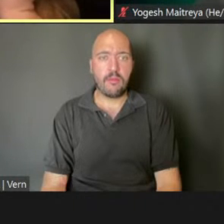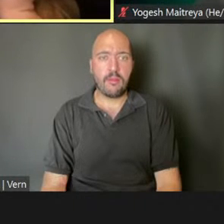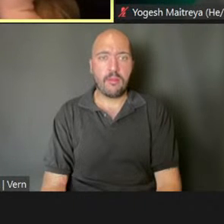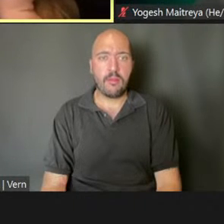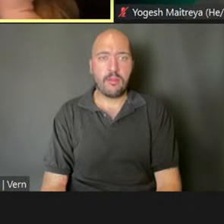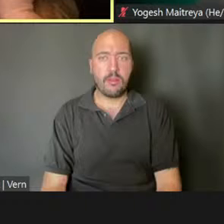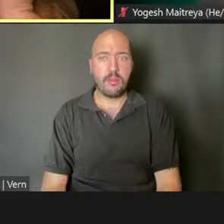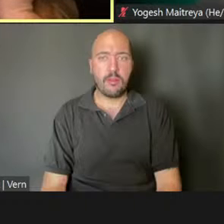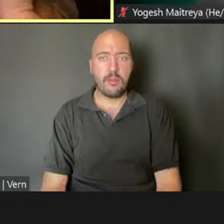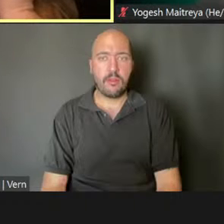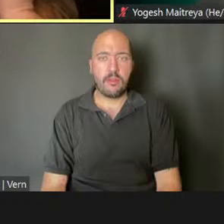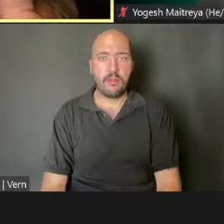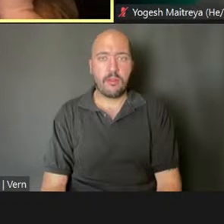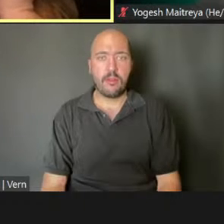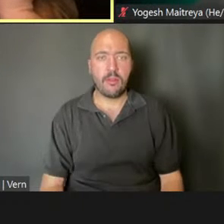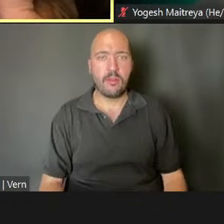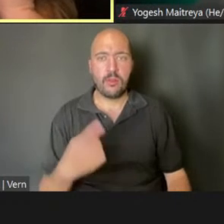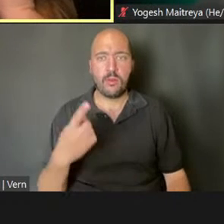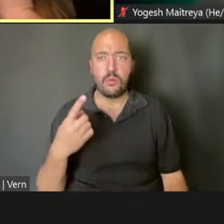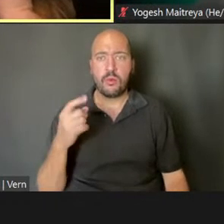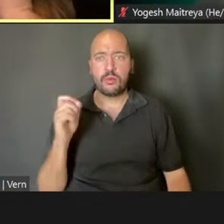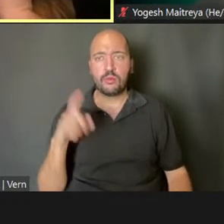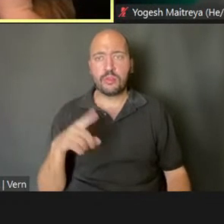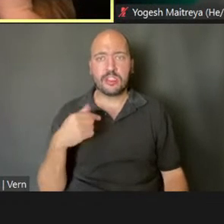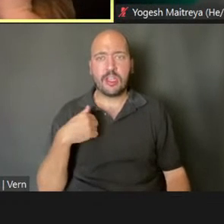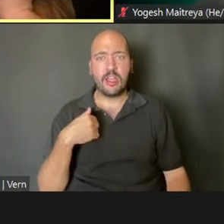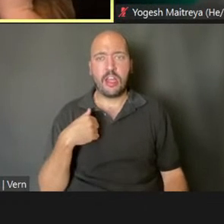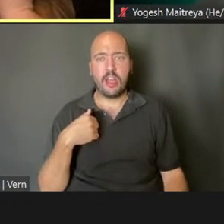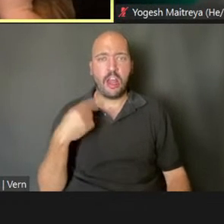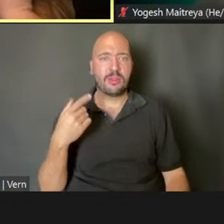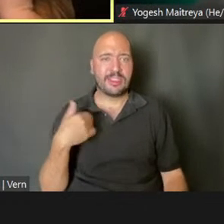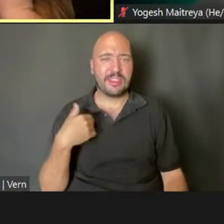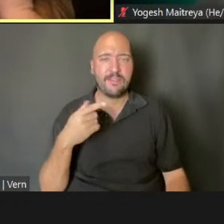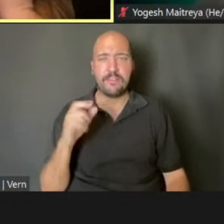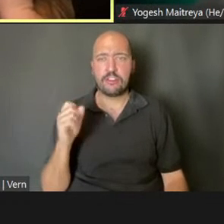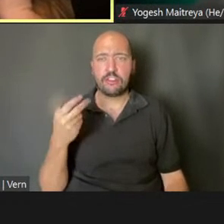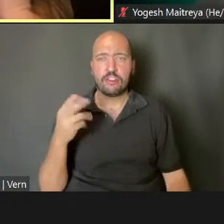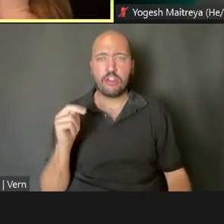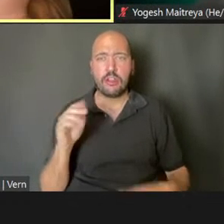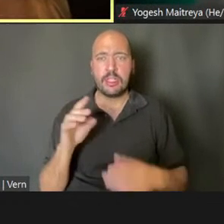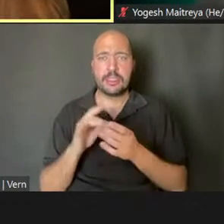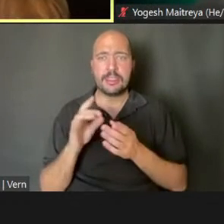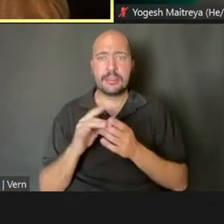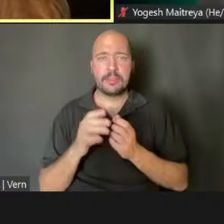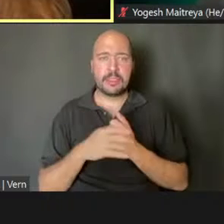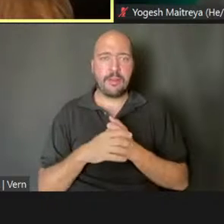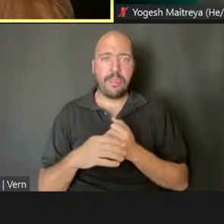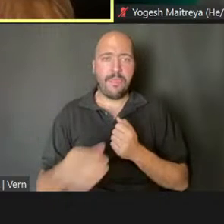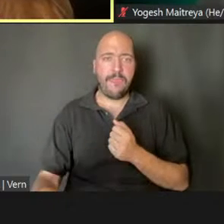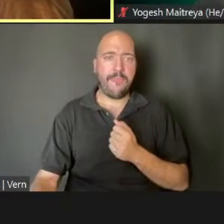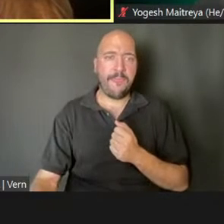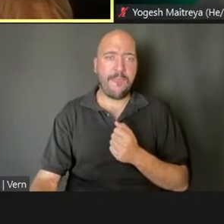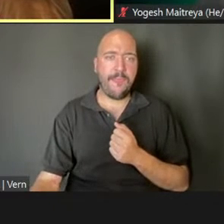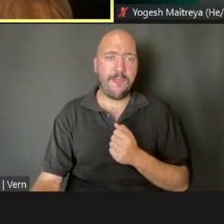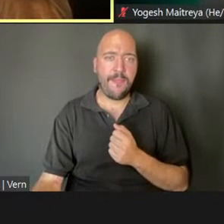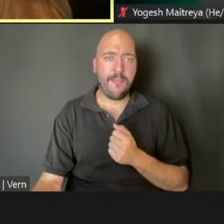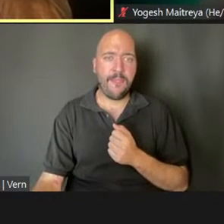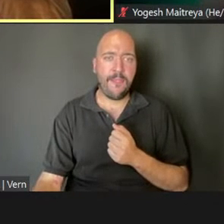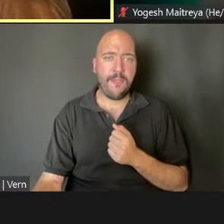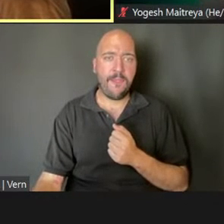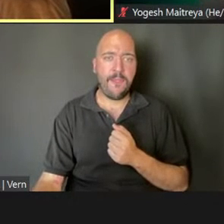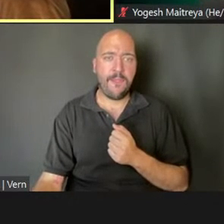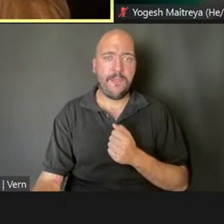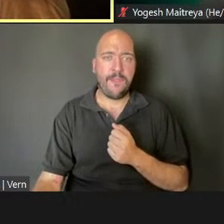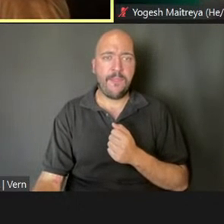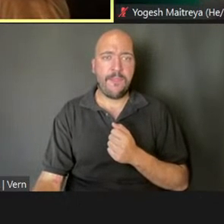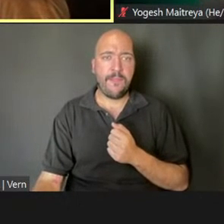One question that I always have, just rumbling again in the back of my mind, is what would